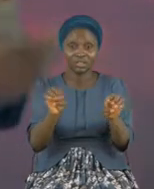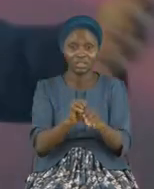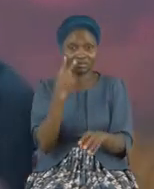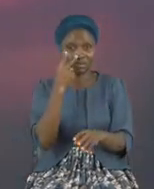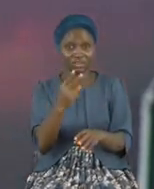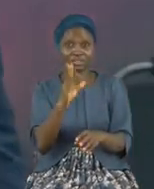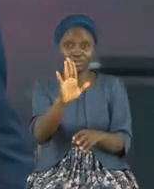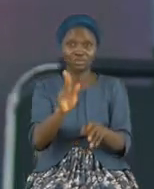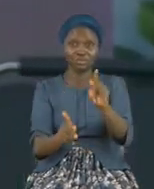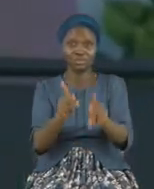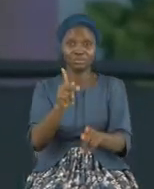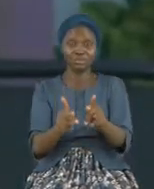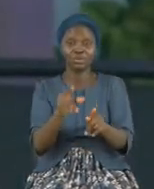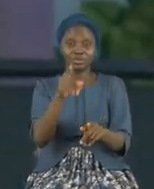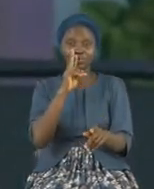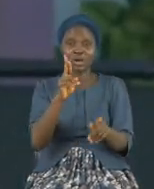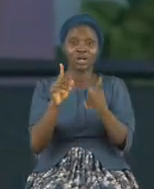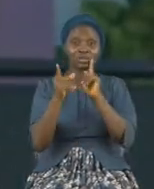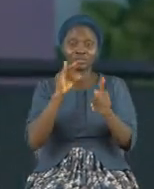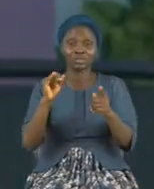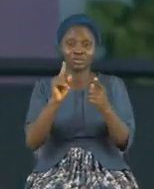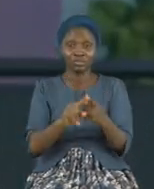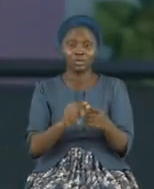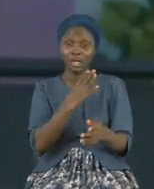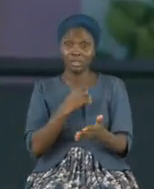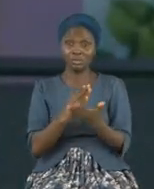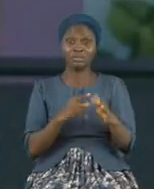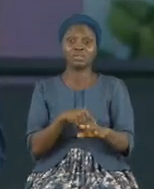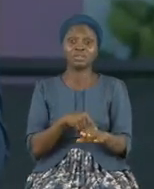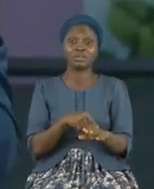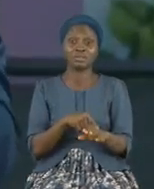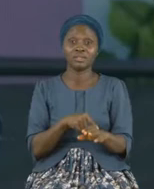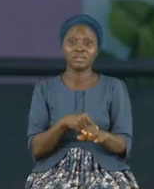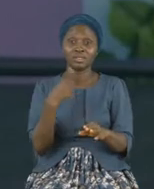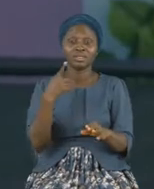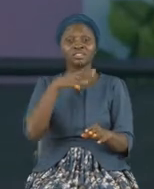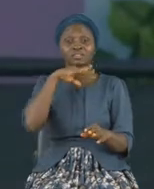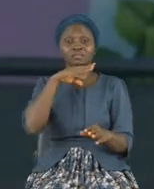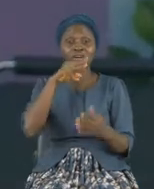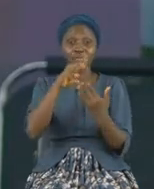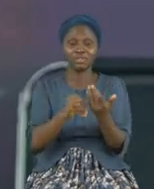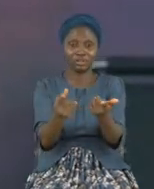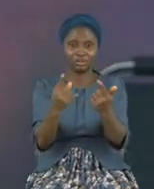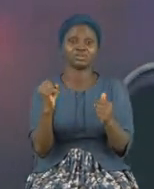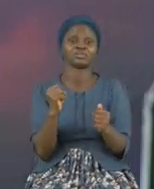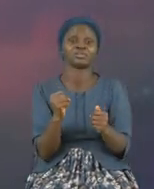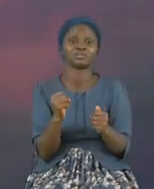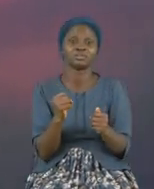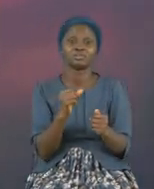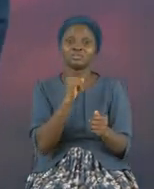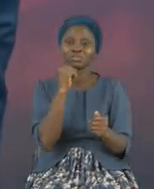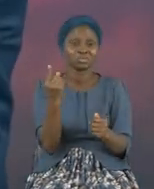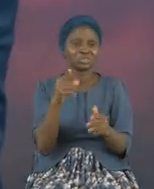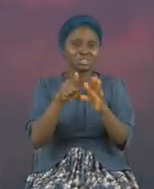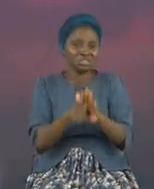people you are talking to. And sometimes defilement comes. Not only depression,